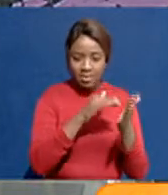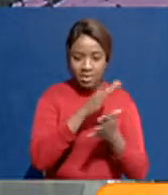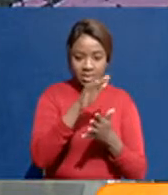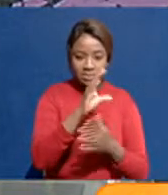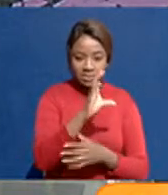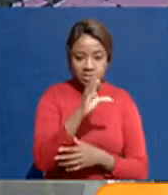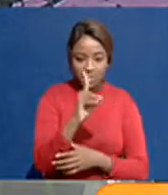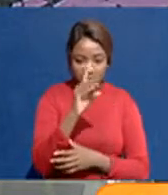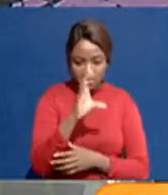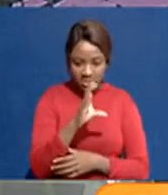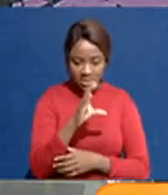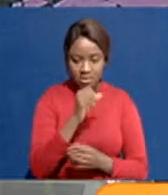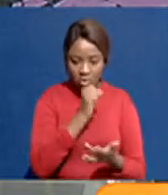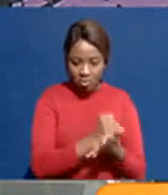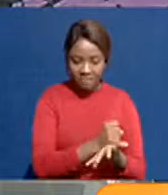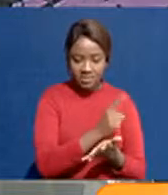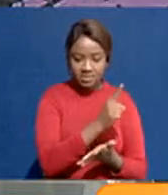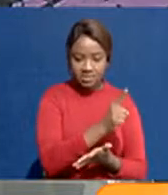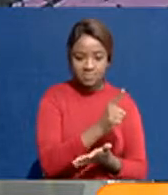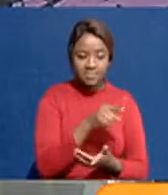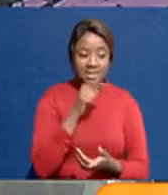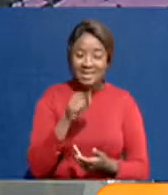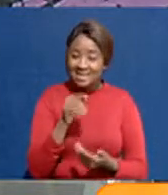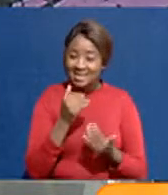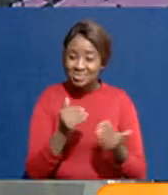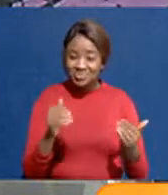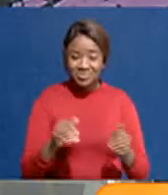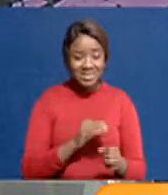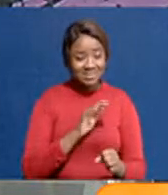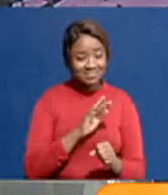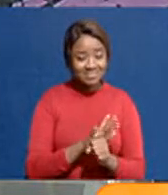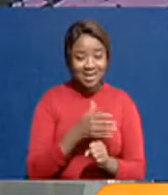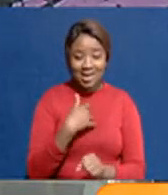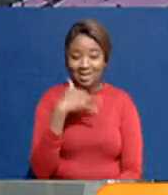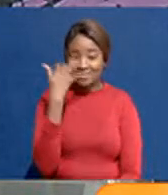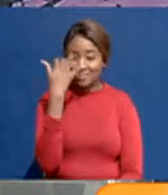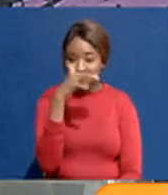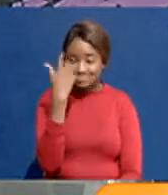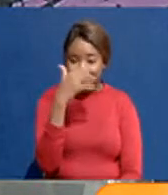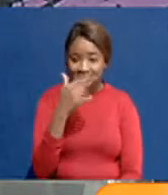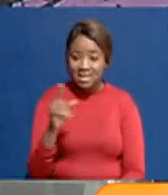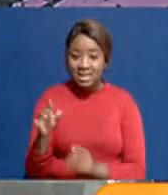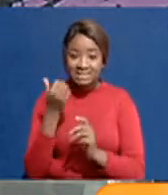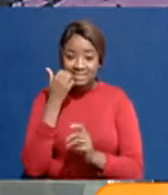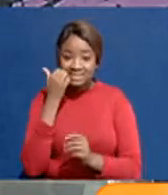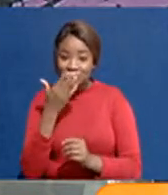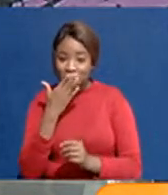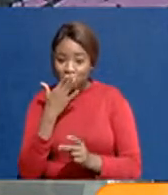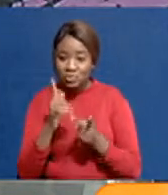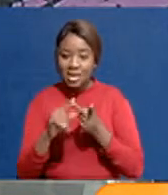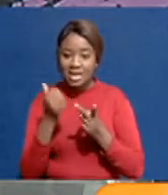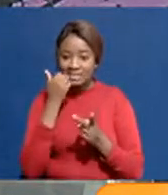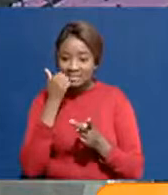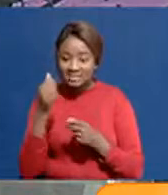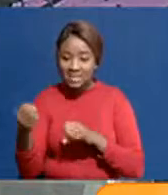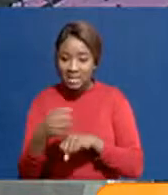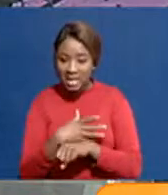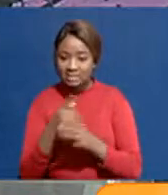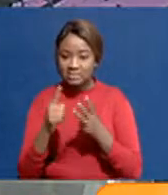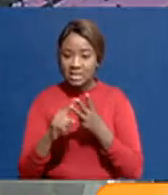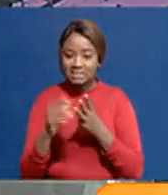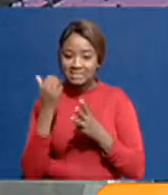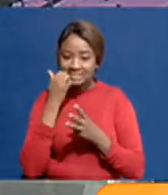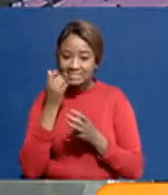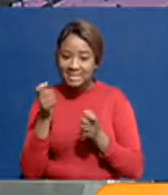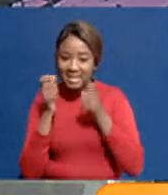Disease Control. That's more children diagnosed with autism than with diabetes, cancer, and AIDS